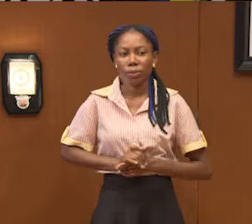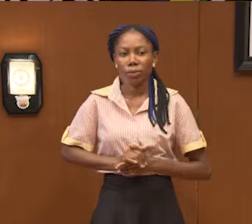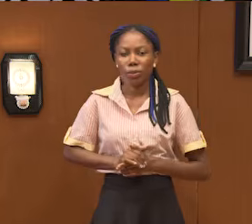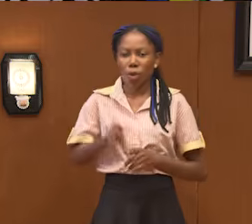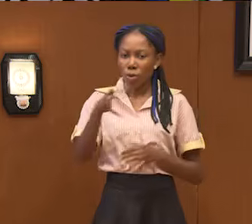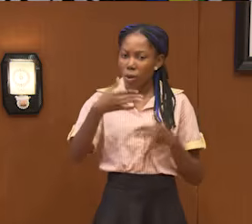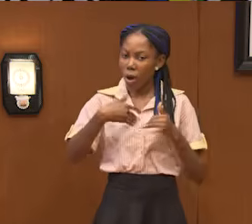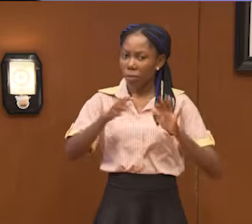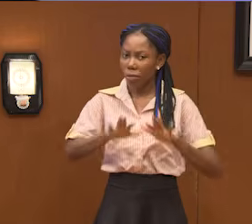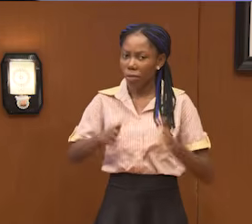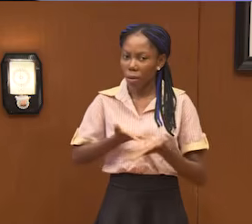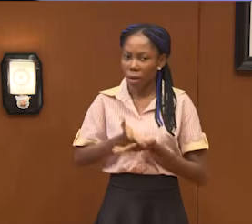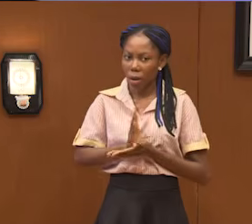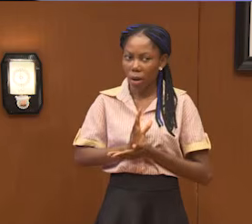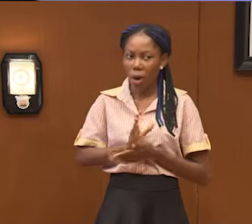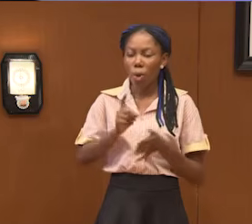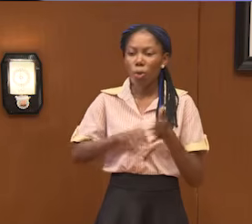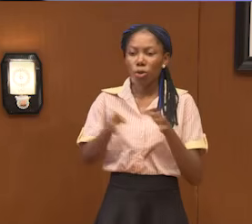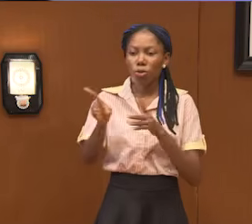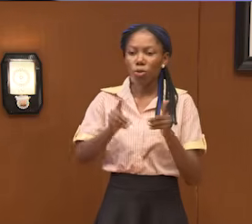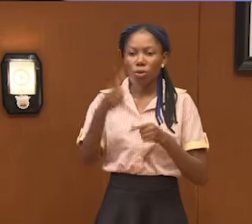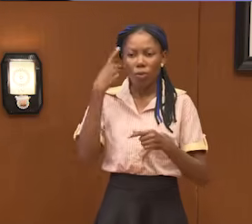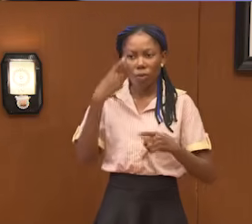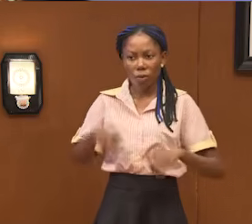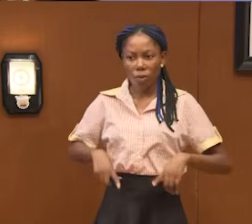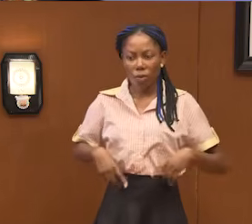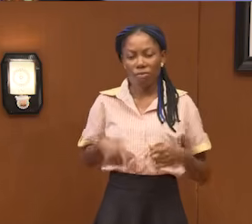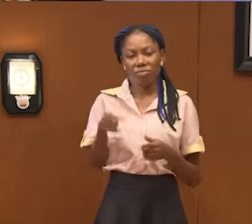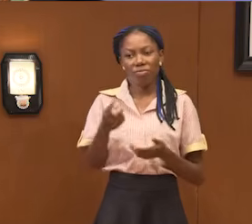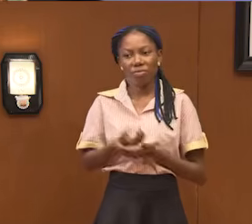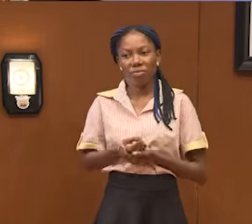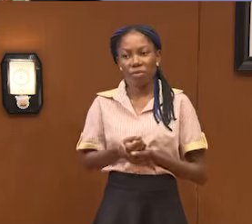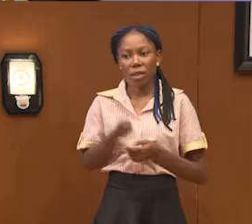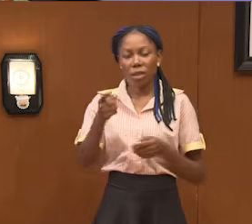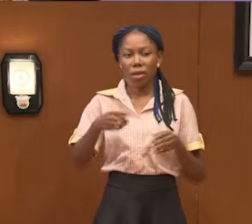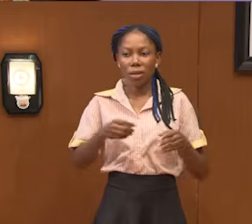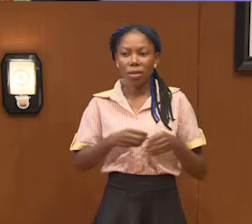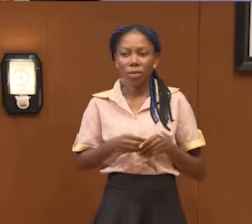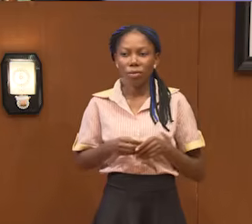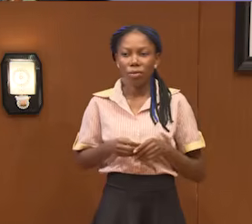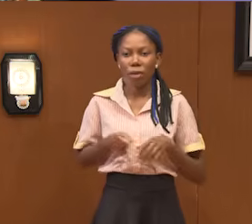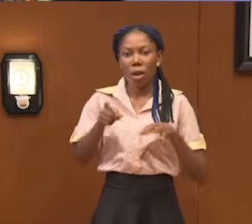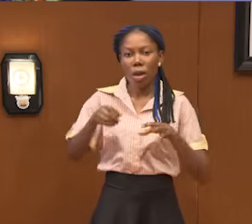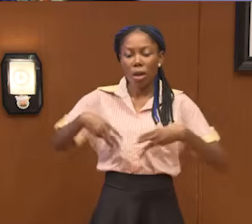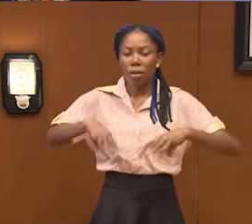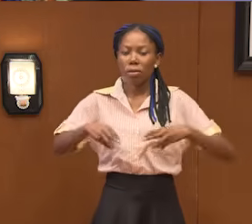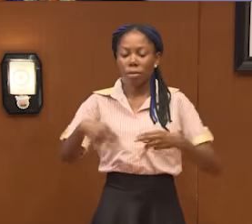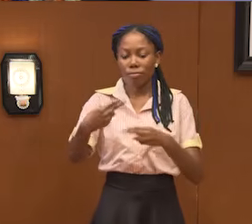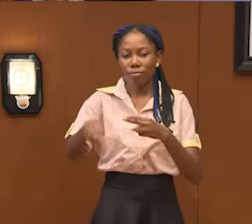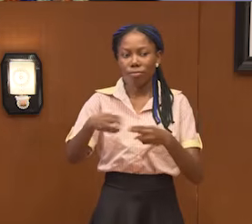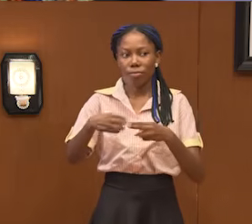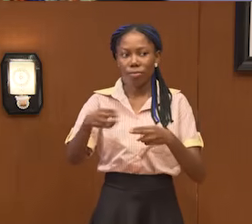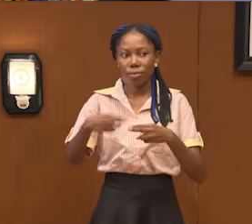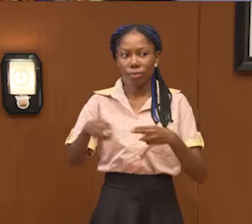you have children. Yes. What do you do for a living? I sell egg. I'm a trader. Pardon? I used to sell egg.